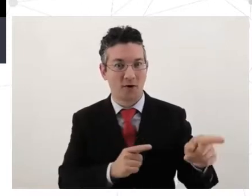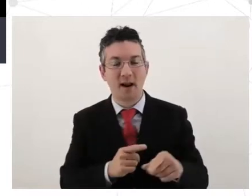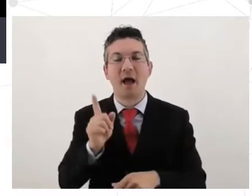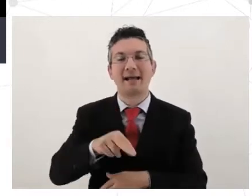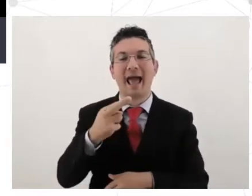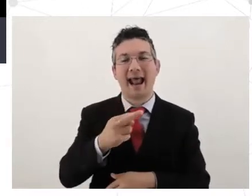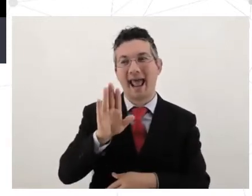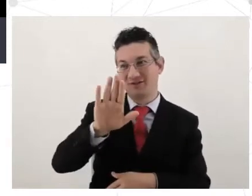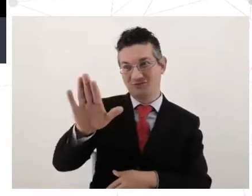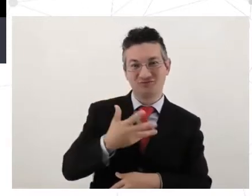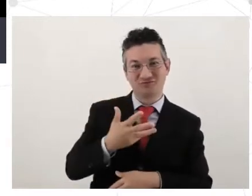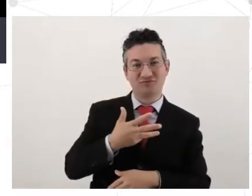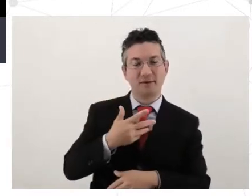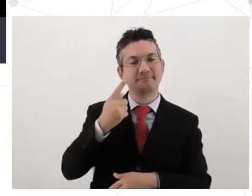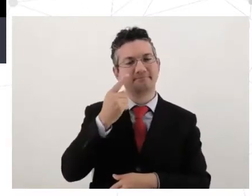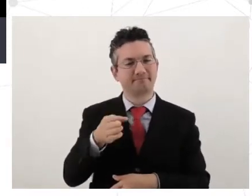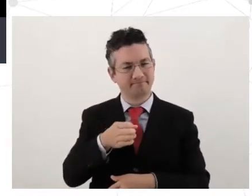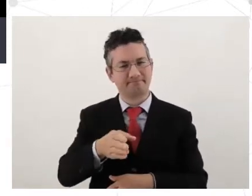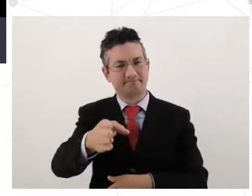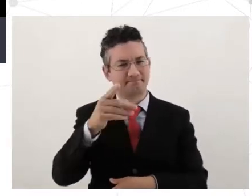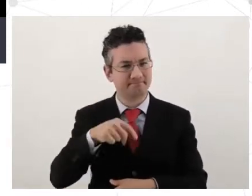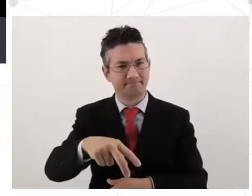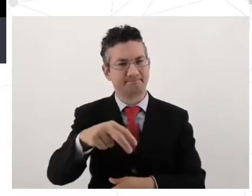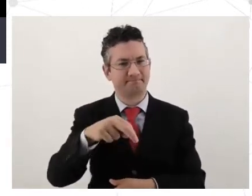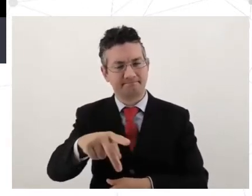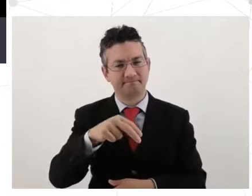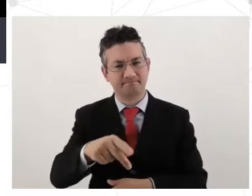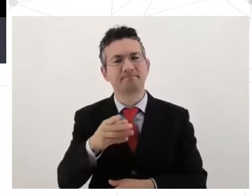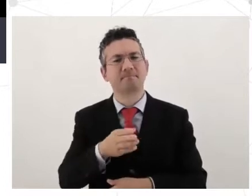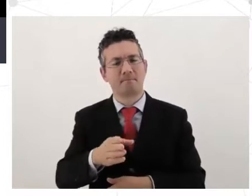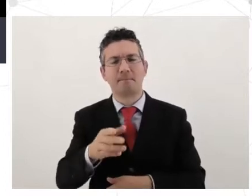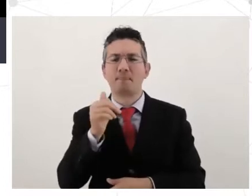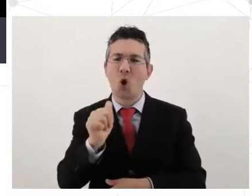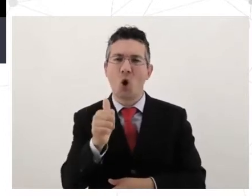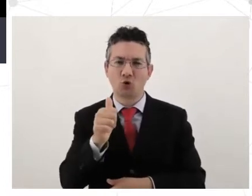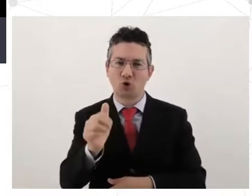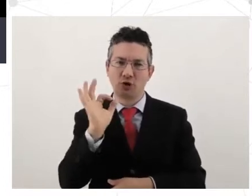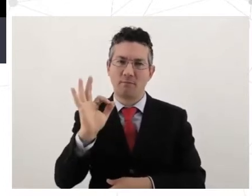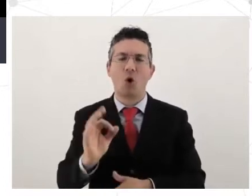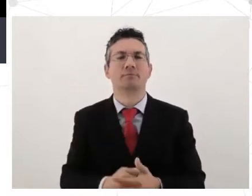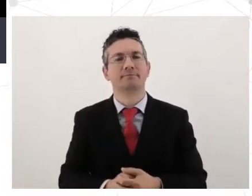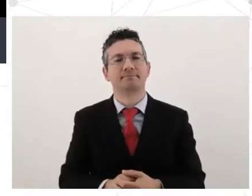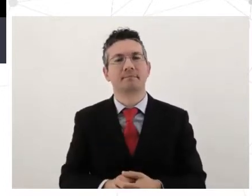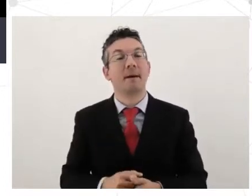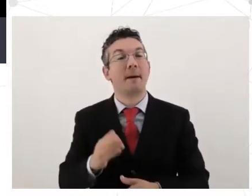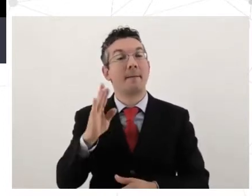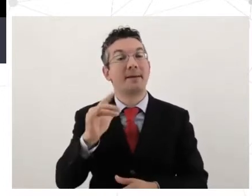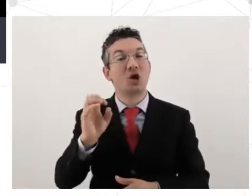has helped us get here. I'll soon be going to grab a few supplies, and I'll be right back with you, friends.